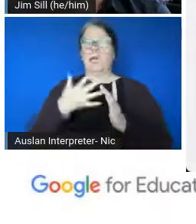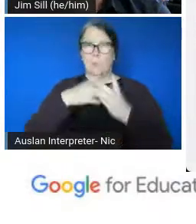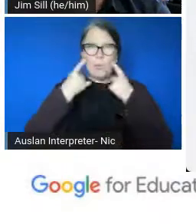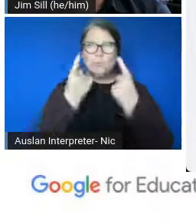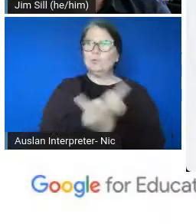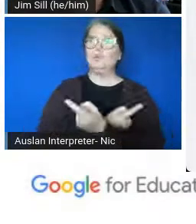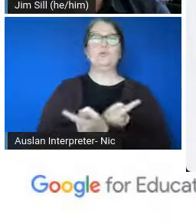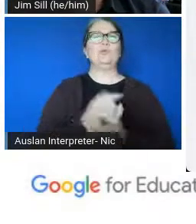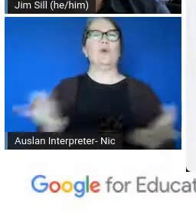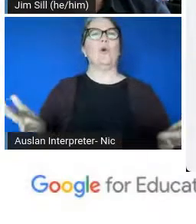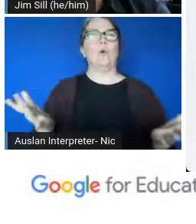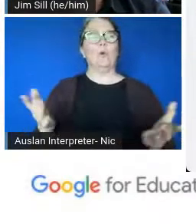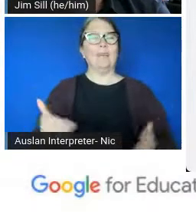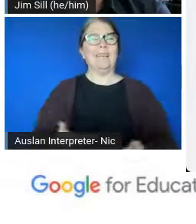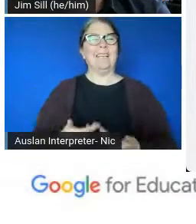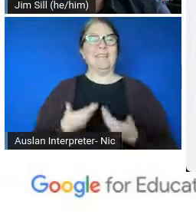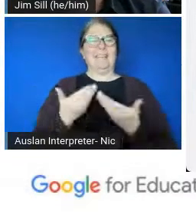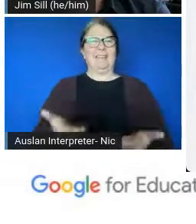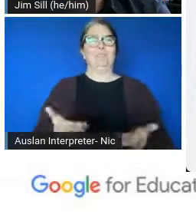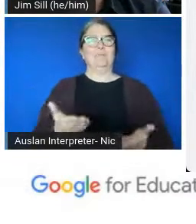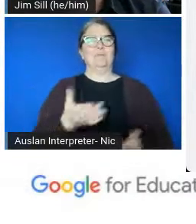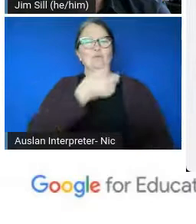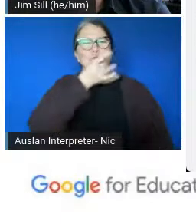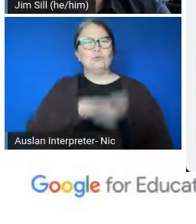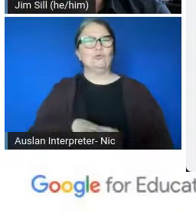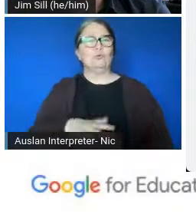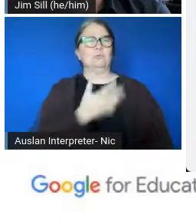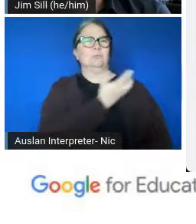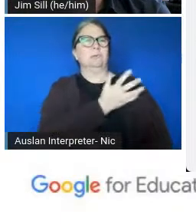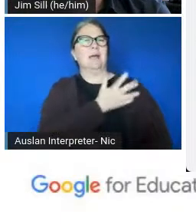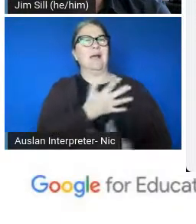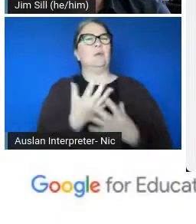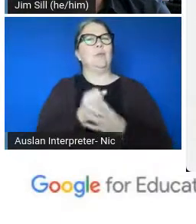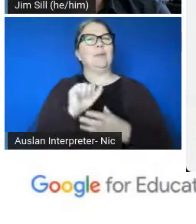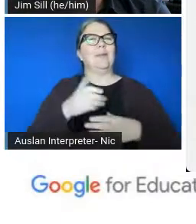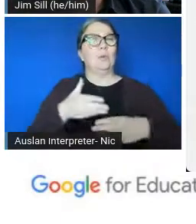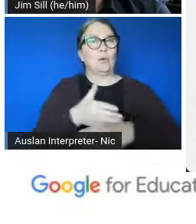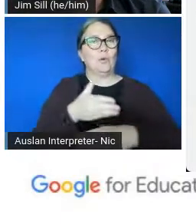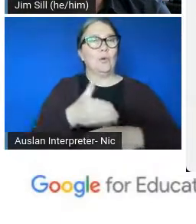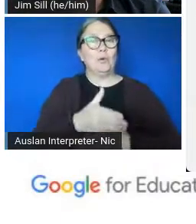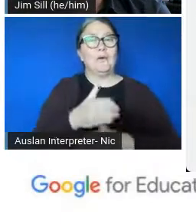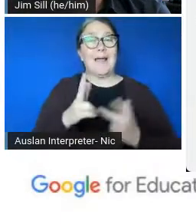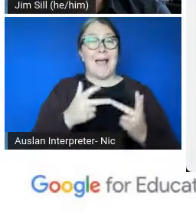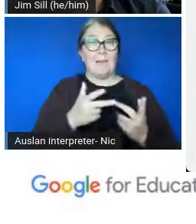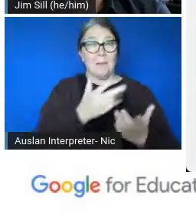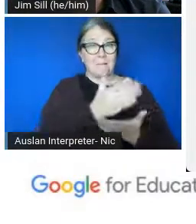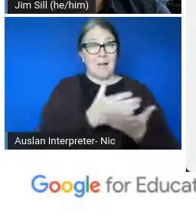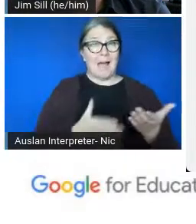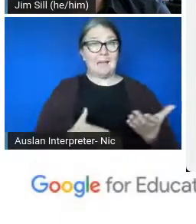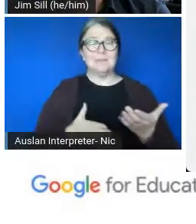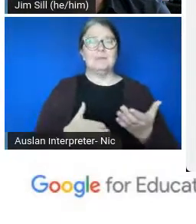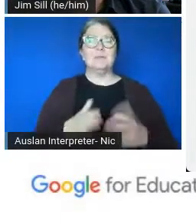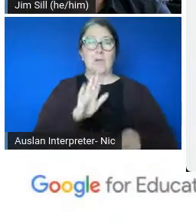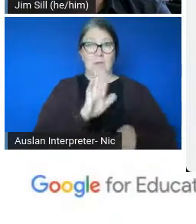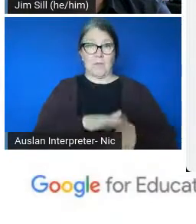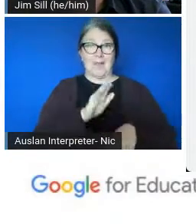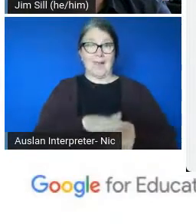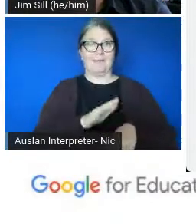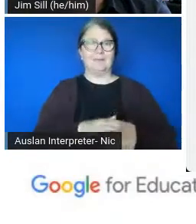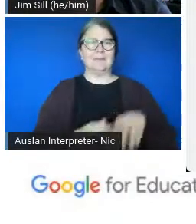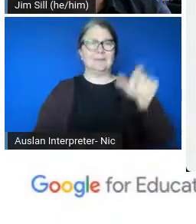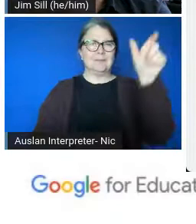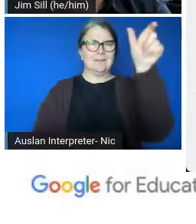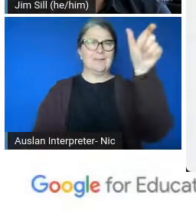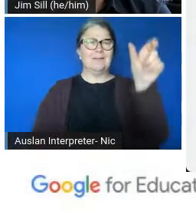it helps give them that pride in their work as well. Another part to that, Jim, is on the side, on the left-hand side here, it gives